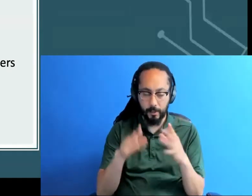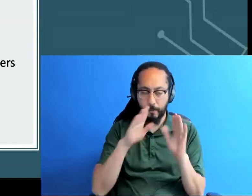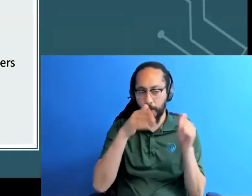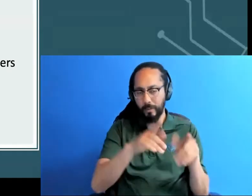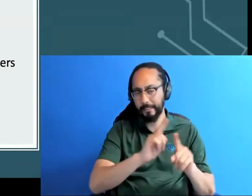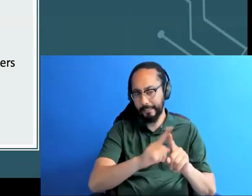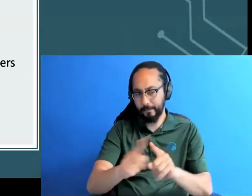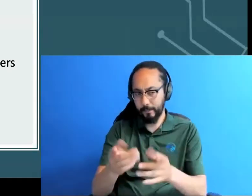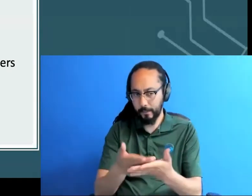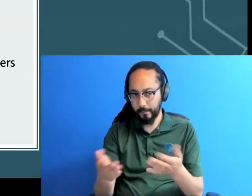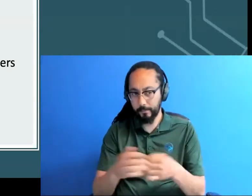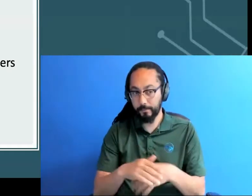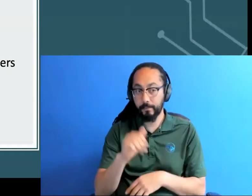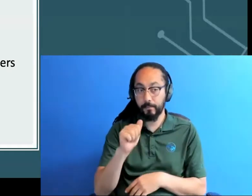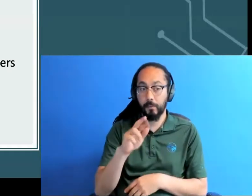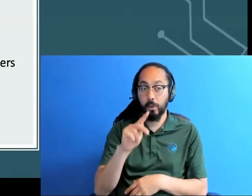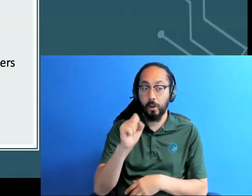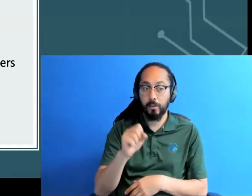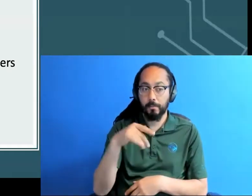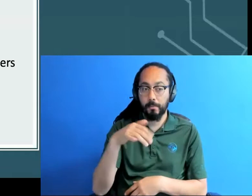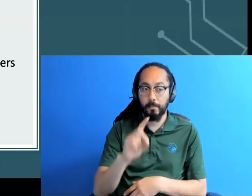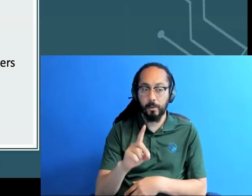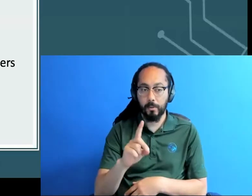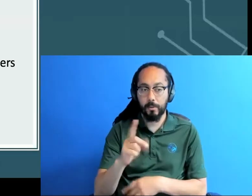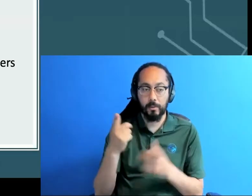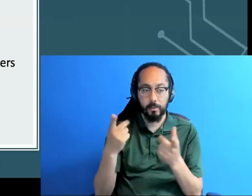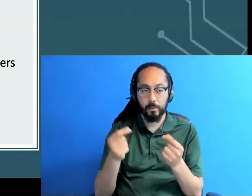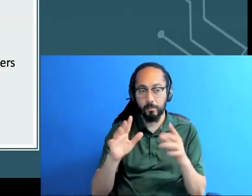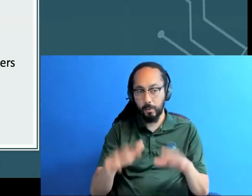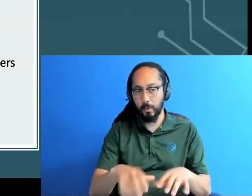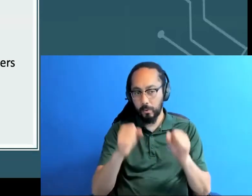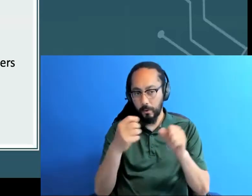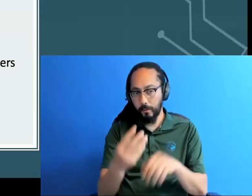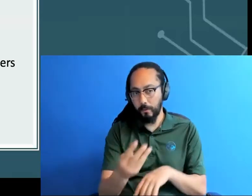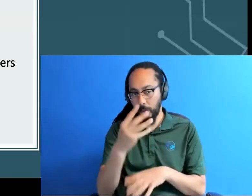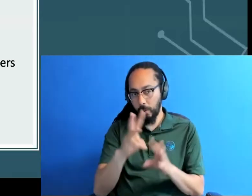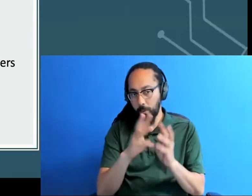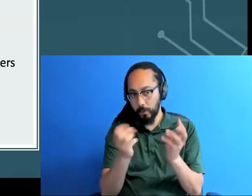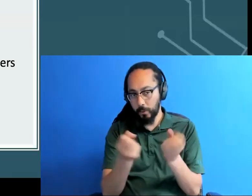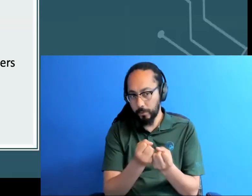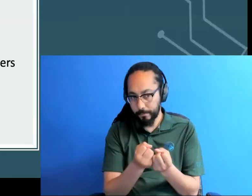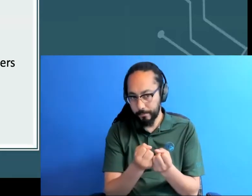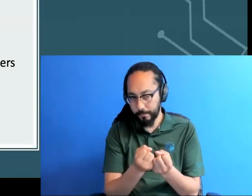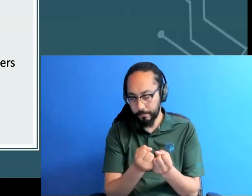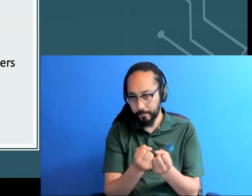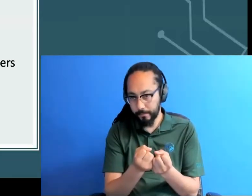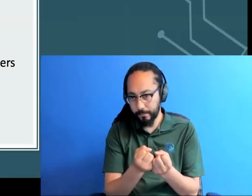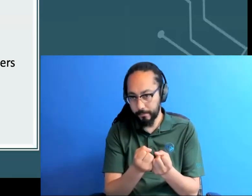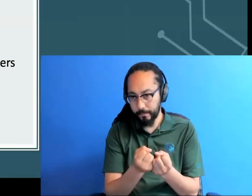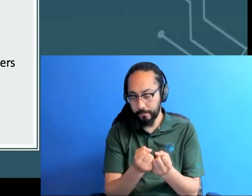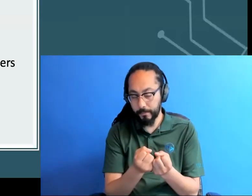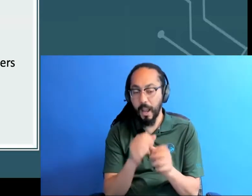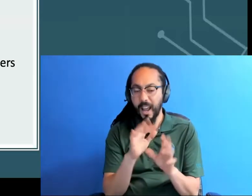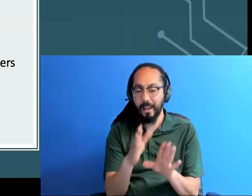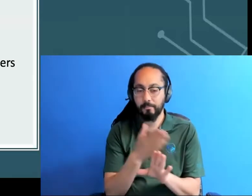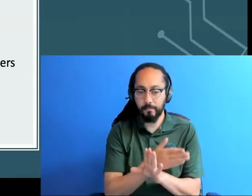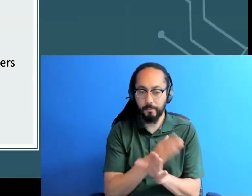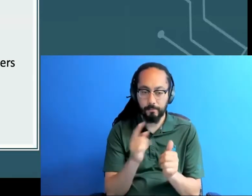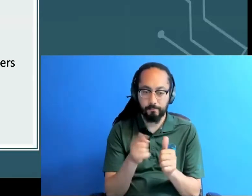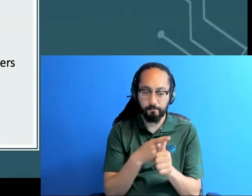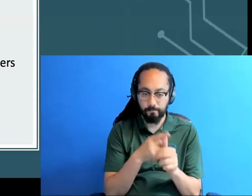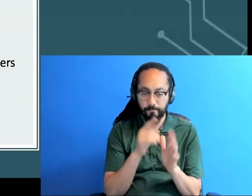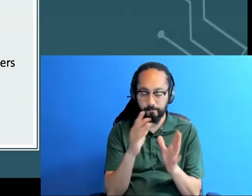ArtsPond did 4 workshops, and I should sort of preface with saying that all of